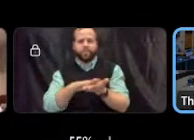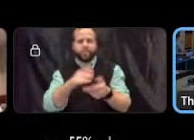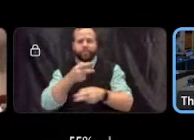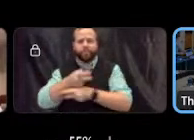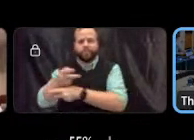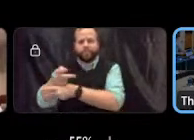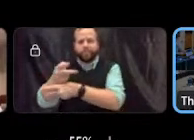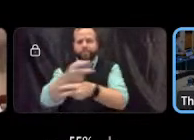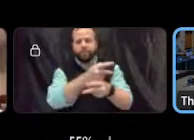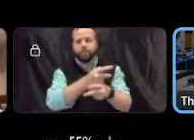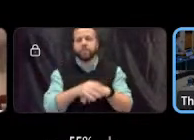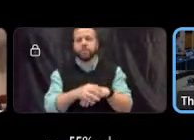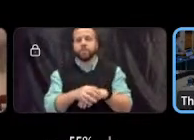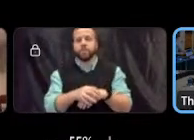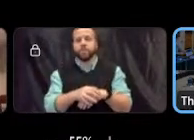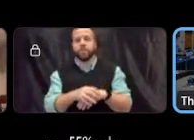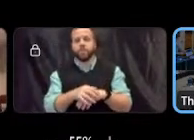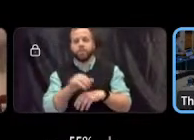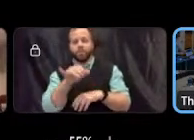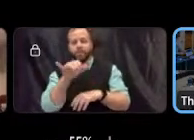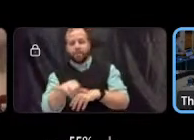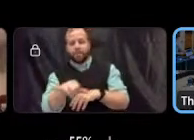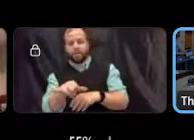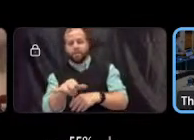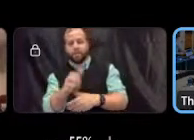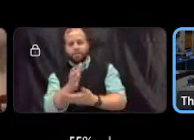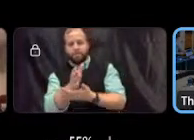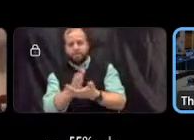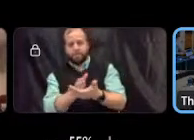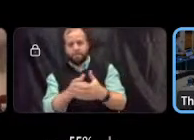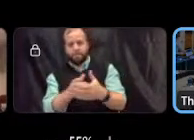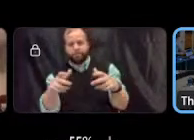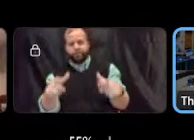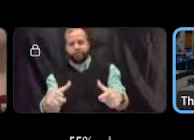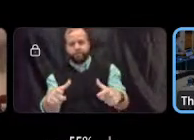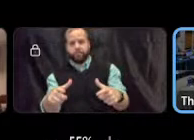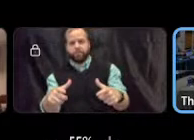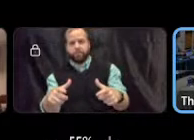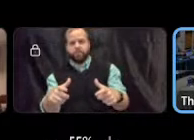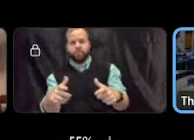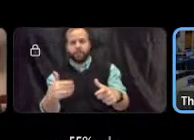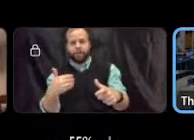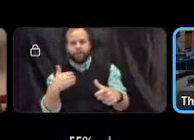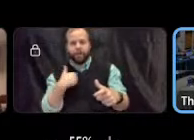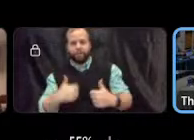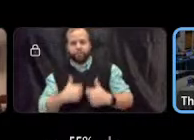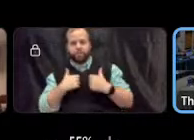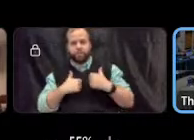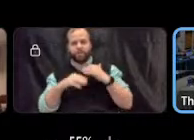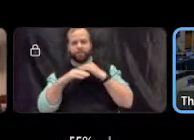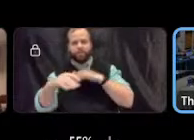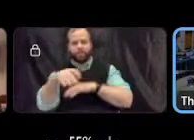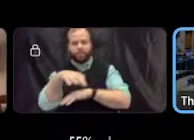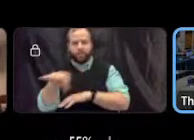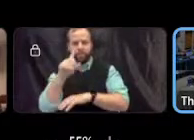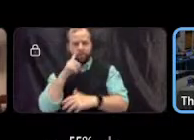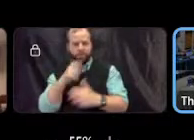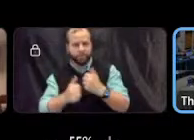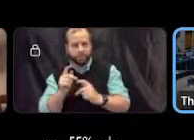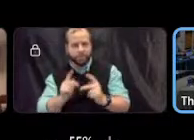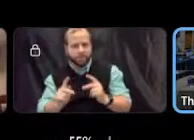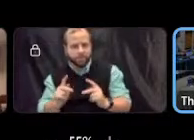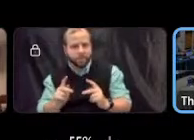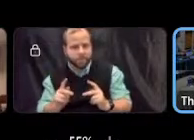When you drive down this portion of Mableville Pike, it does have a residential feel to most people. It's